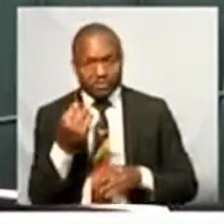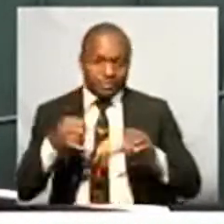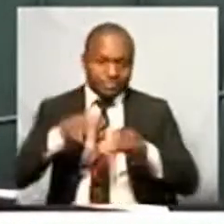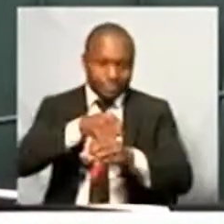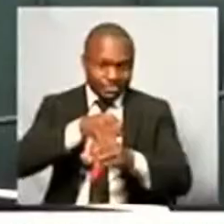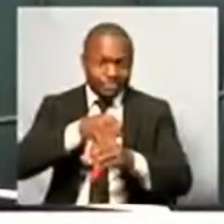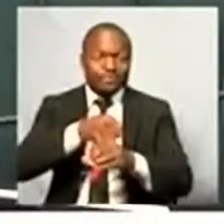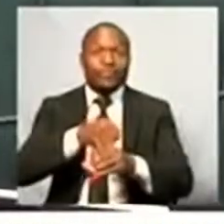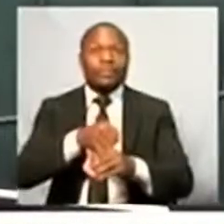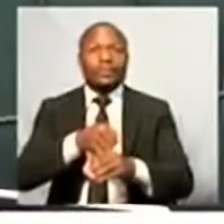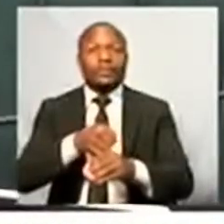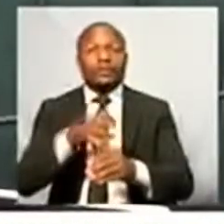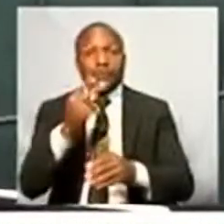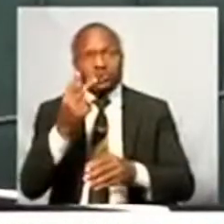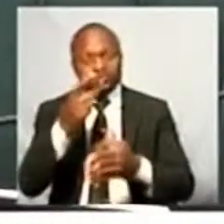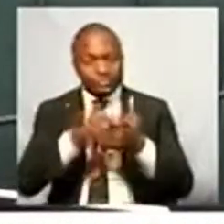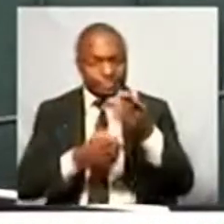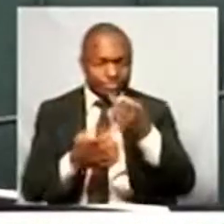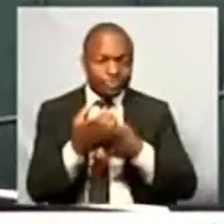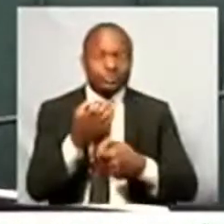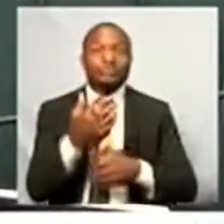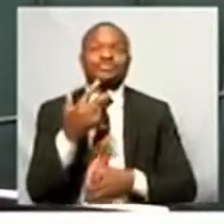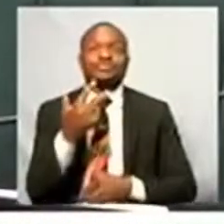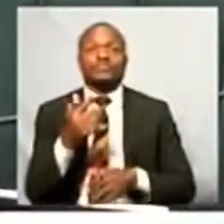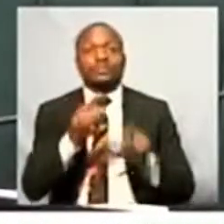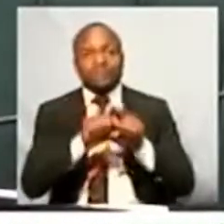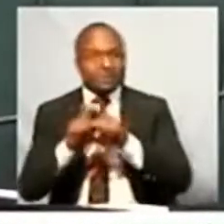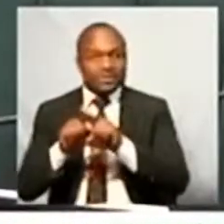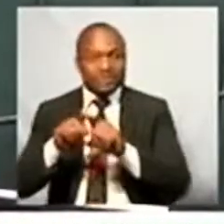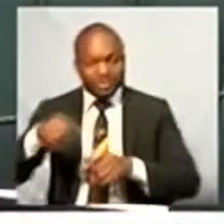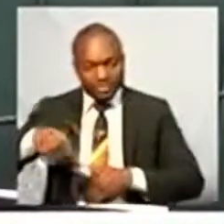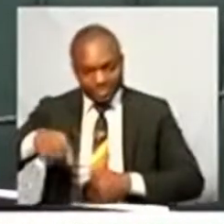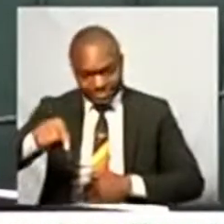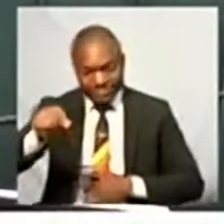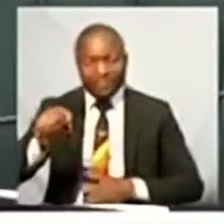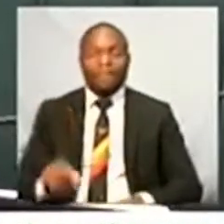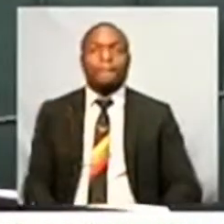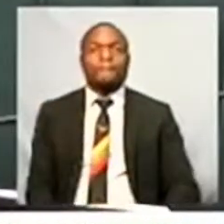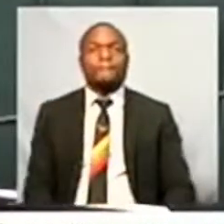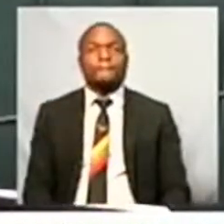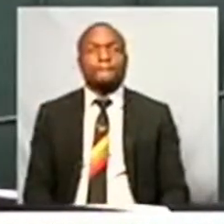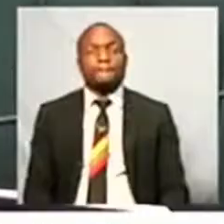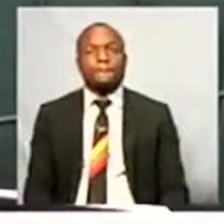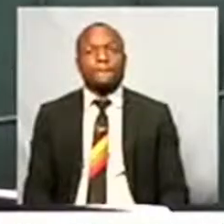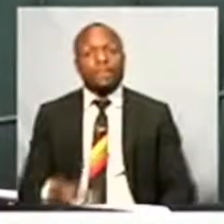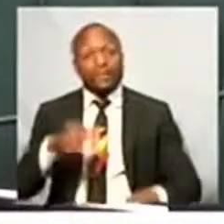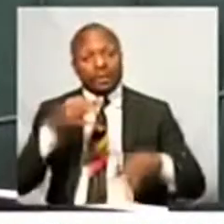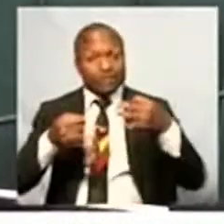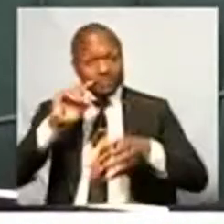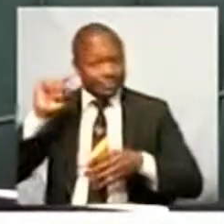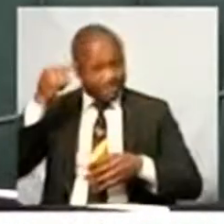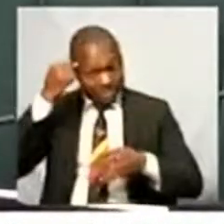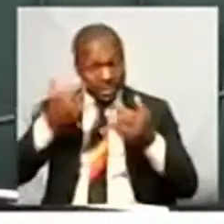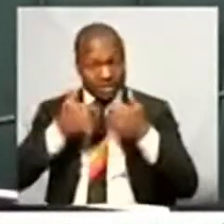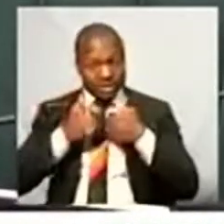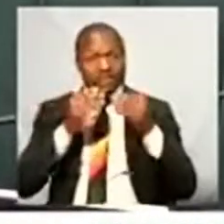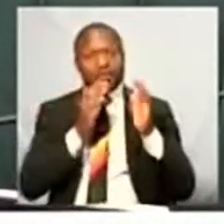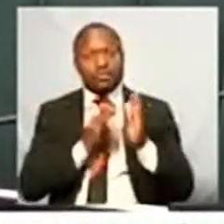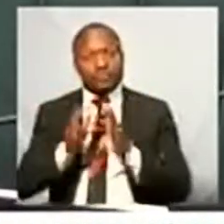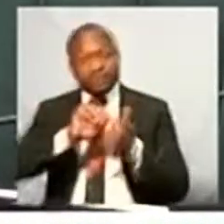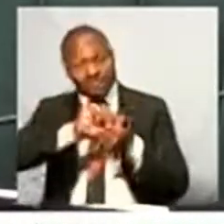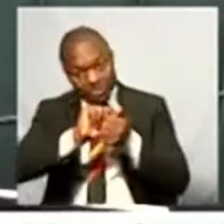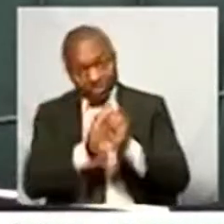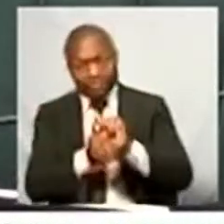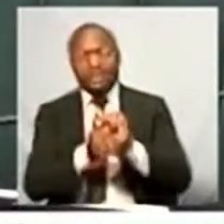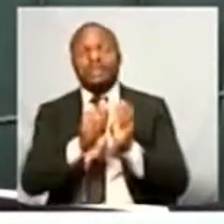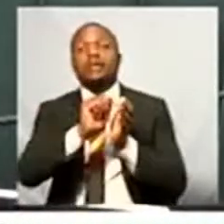inclusive, consultative, and also sustainable. On whether the government has plans to amend the Act,